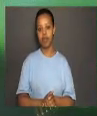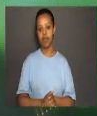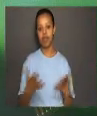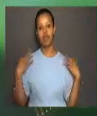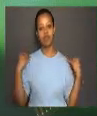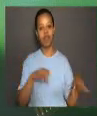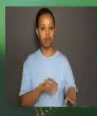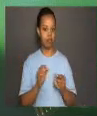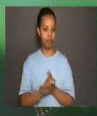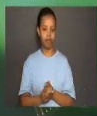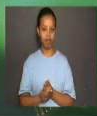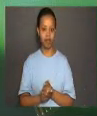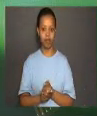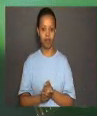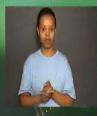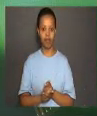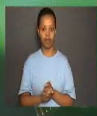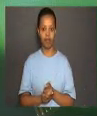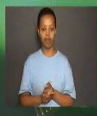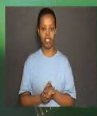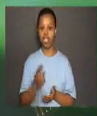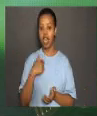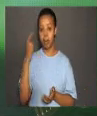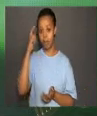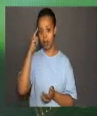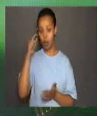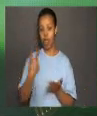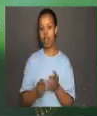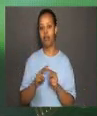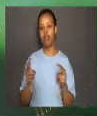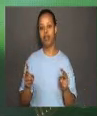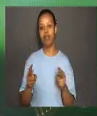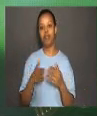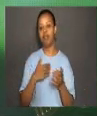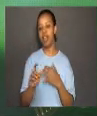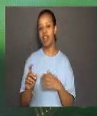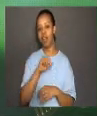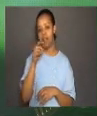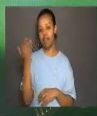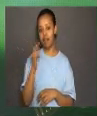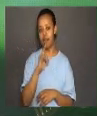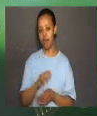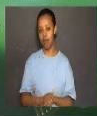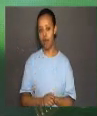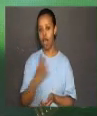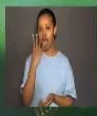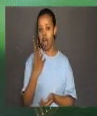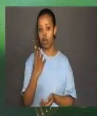Hello, students. I imagine that this was simple for you. The